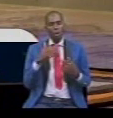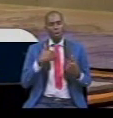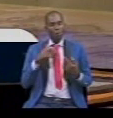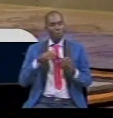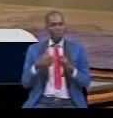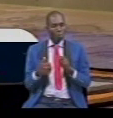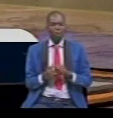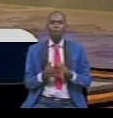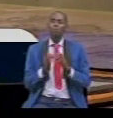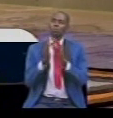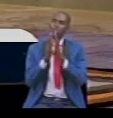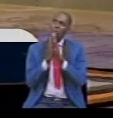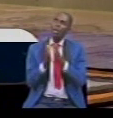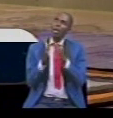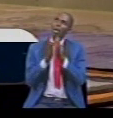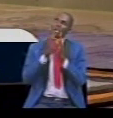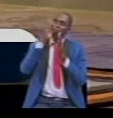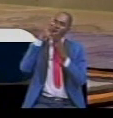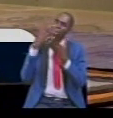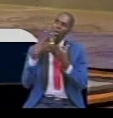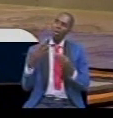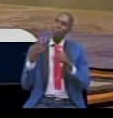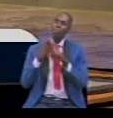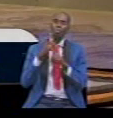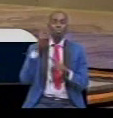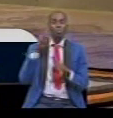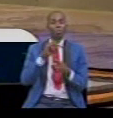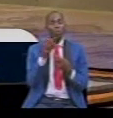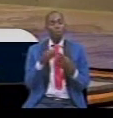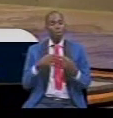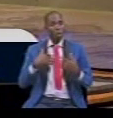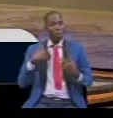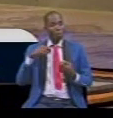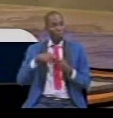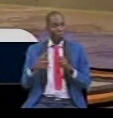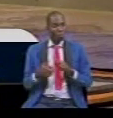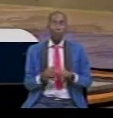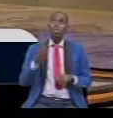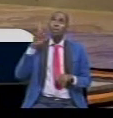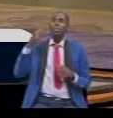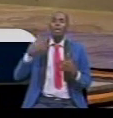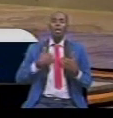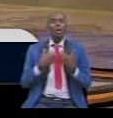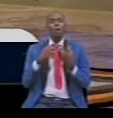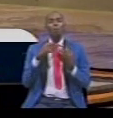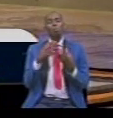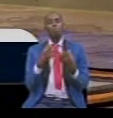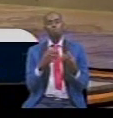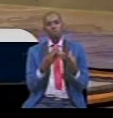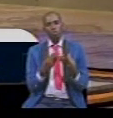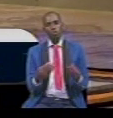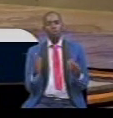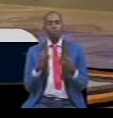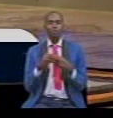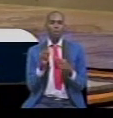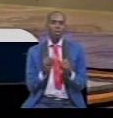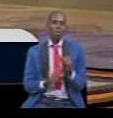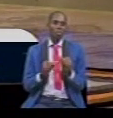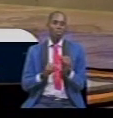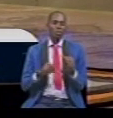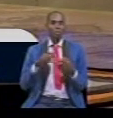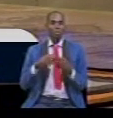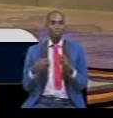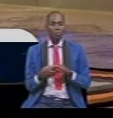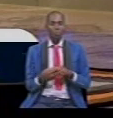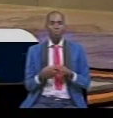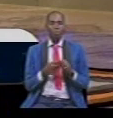answer from him. When there is any problem, pray. He has solution to every problem. Watch